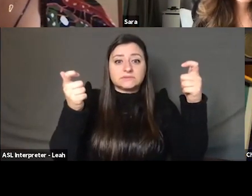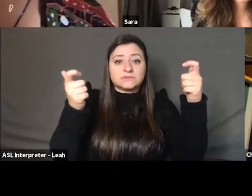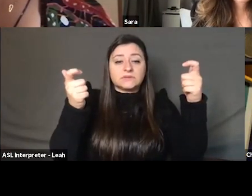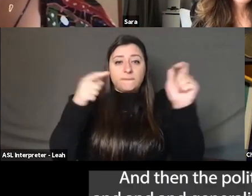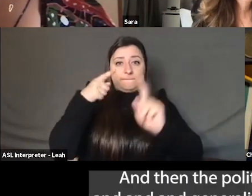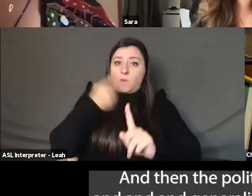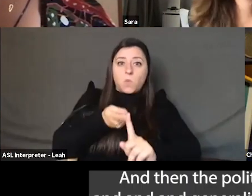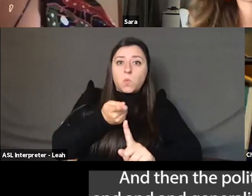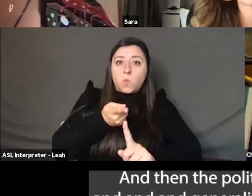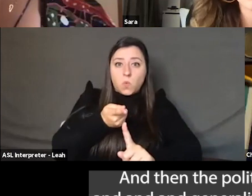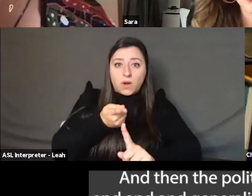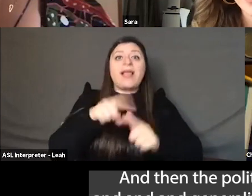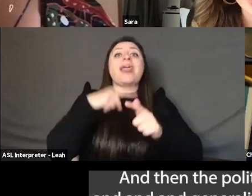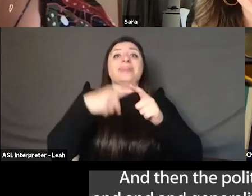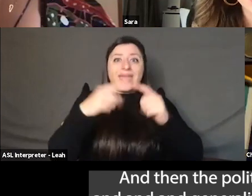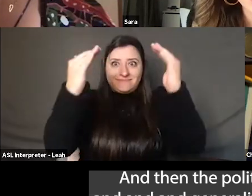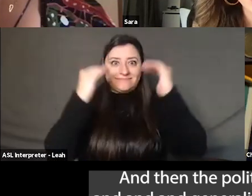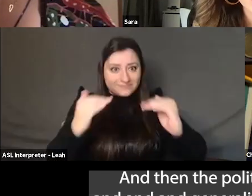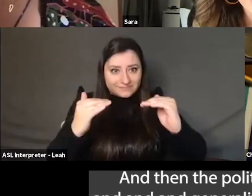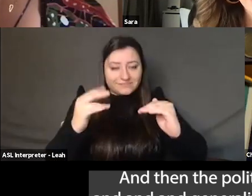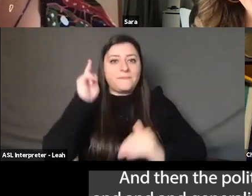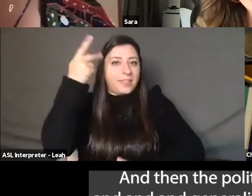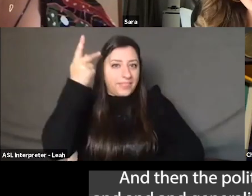point, and then the political bailout.